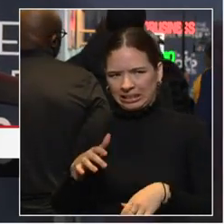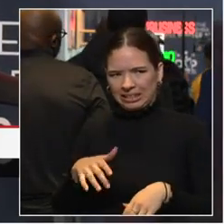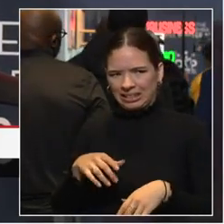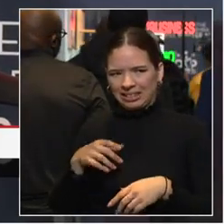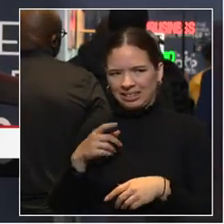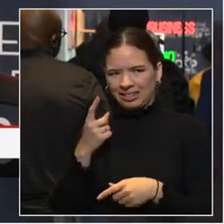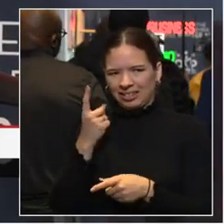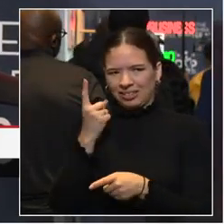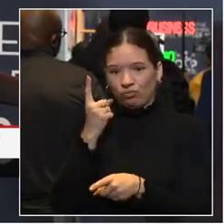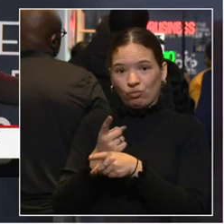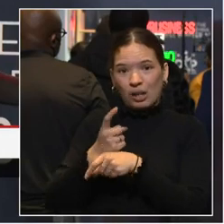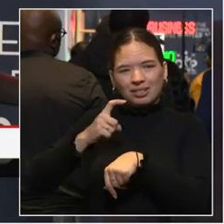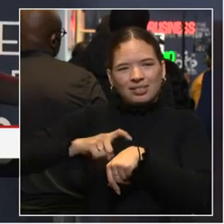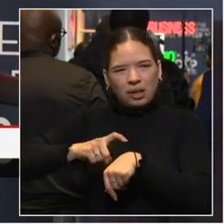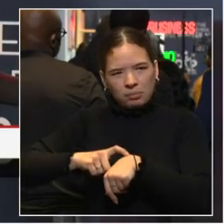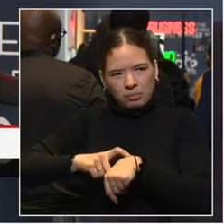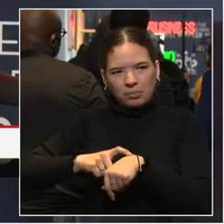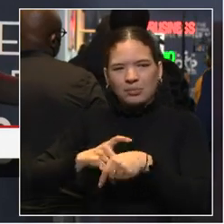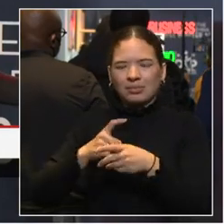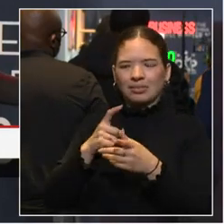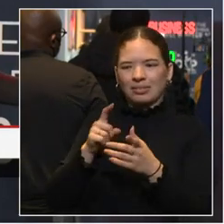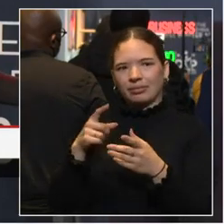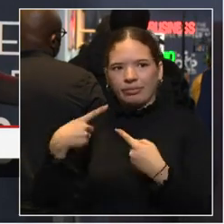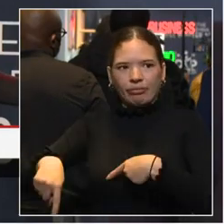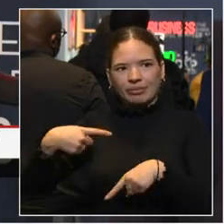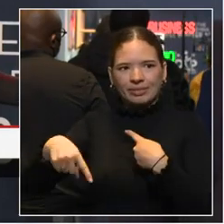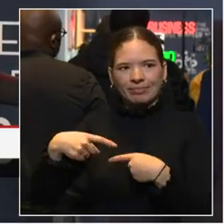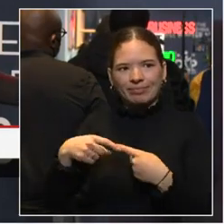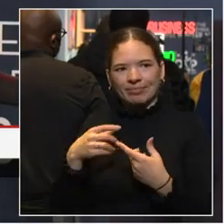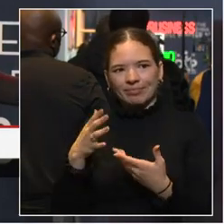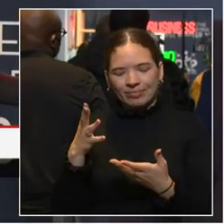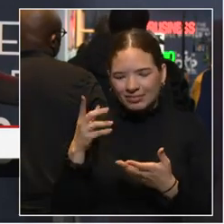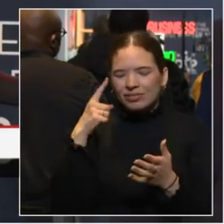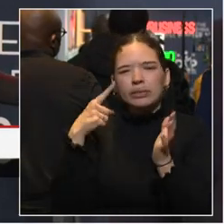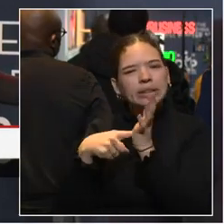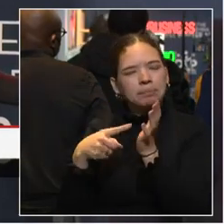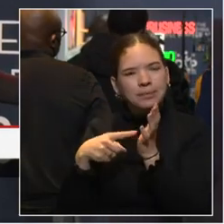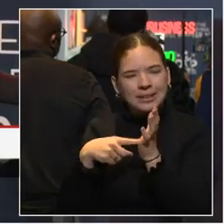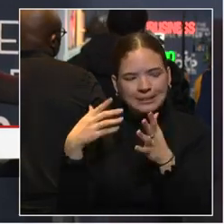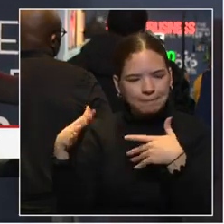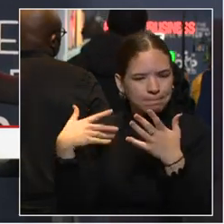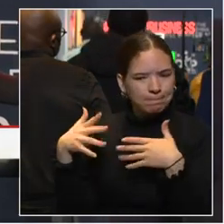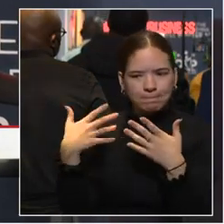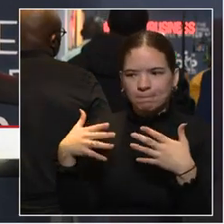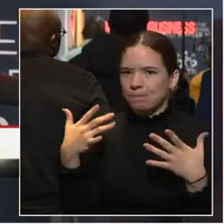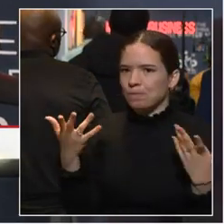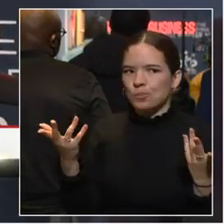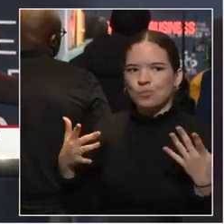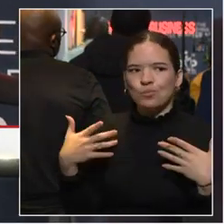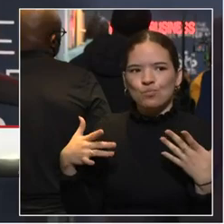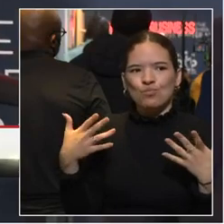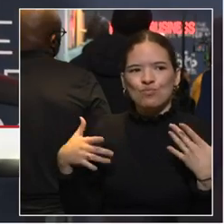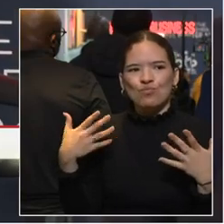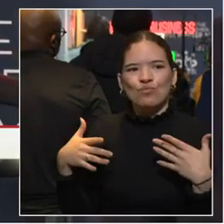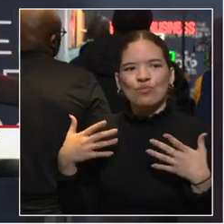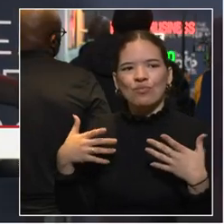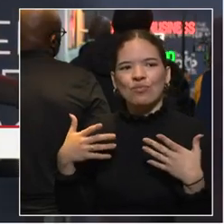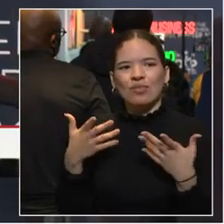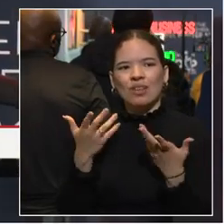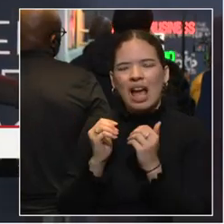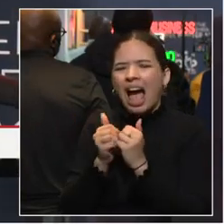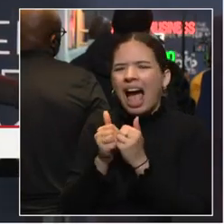a saying that kind of goes along the lines of like the best solution is when